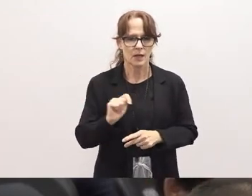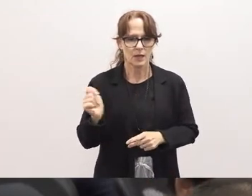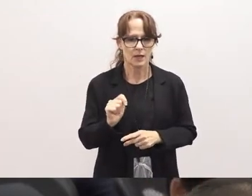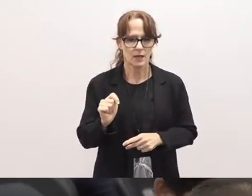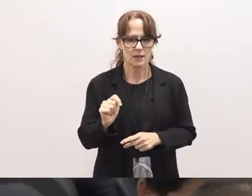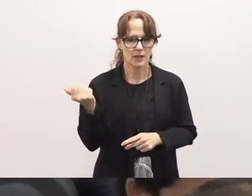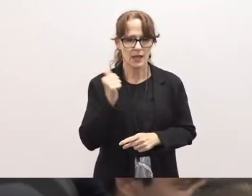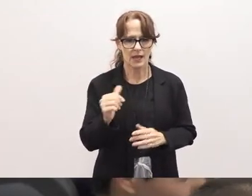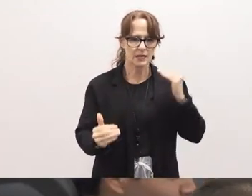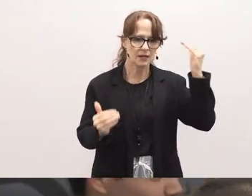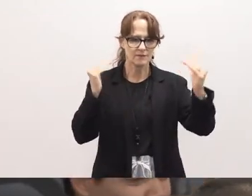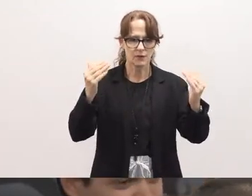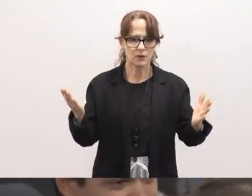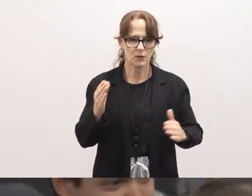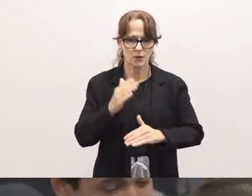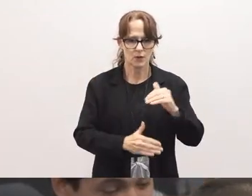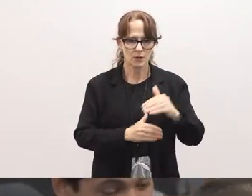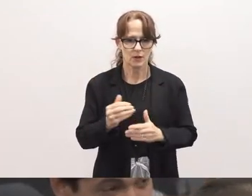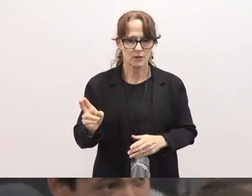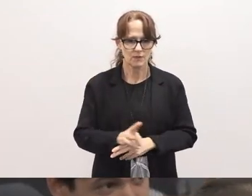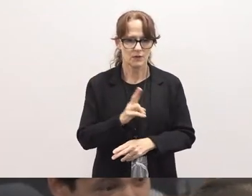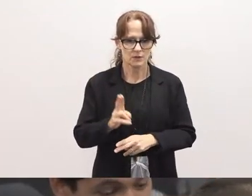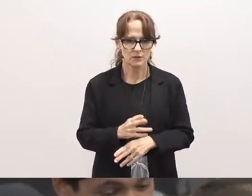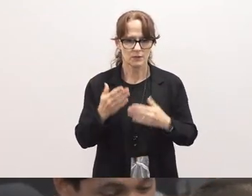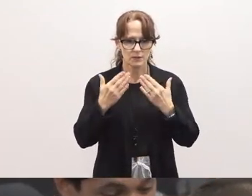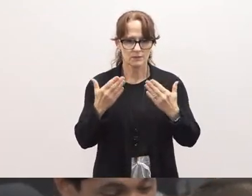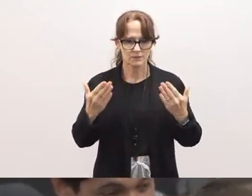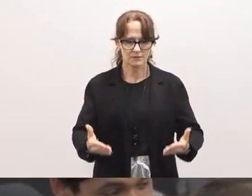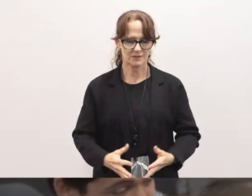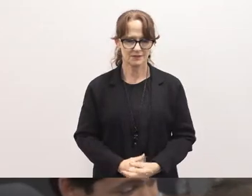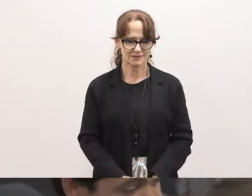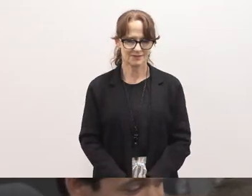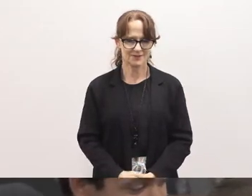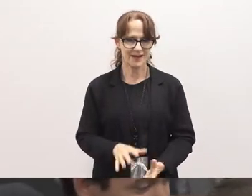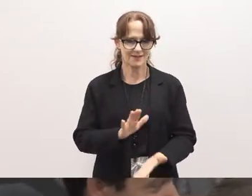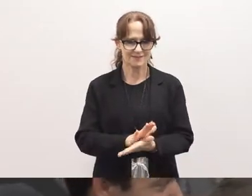any of the adults here would be comfortable using. Thank you.